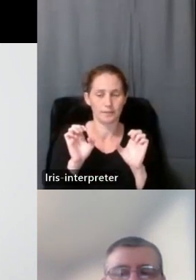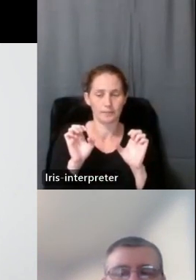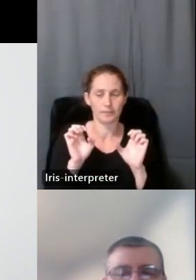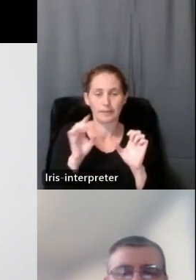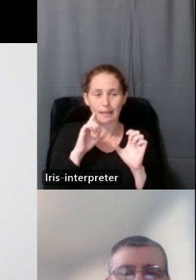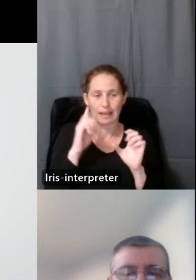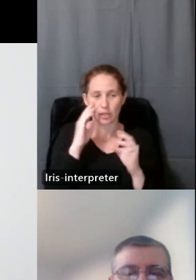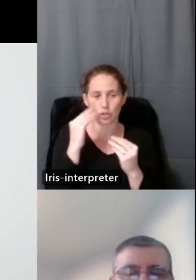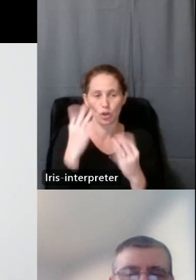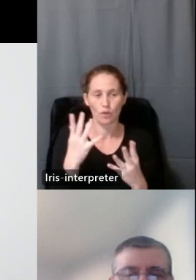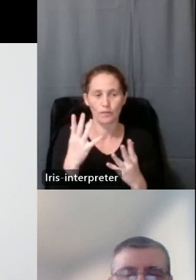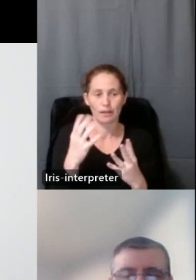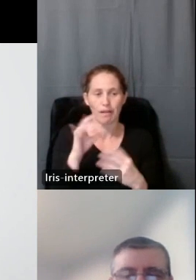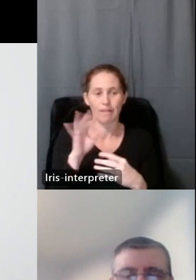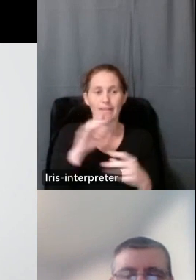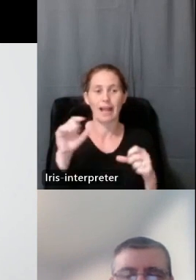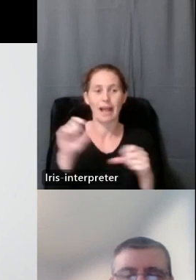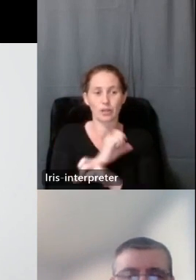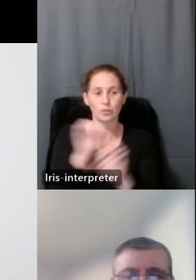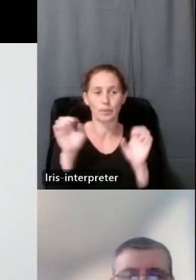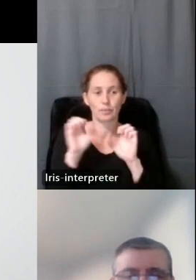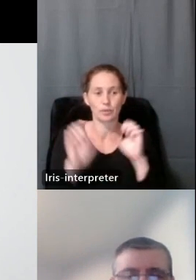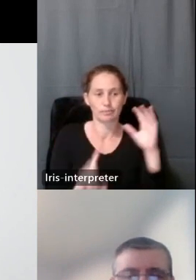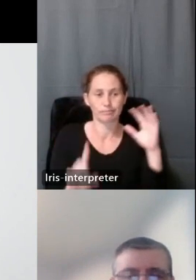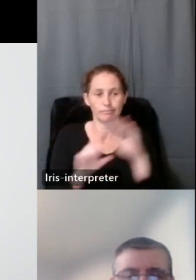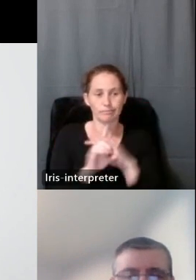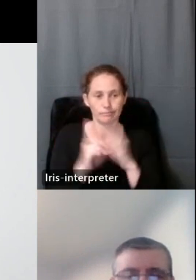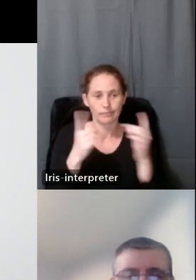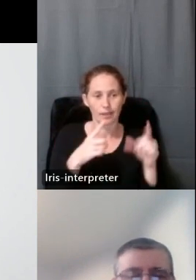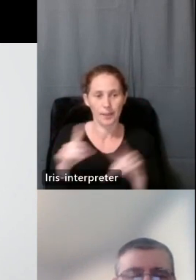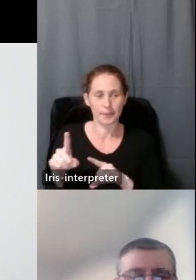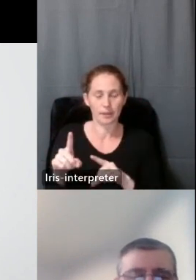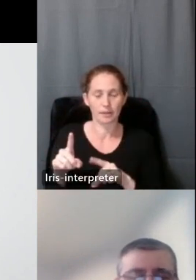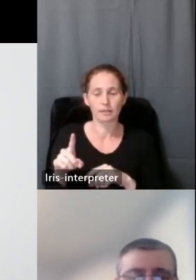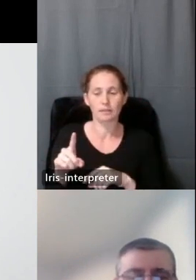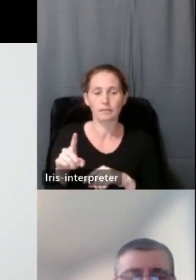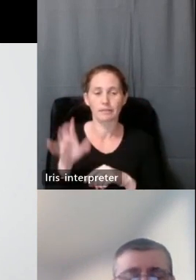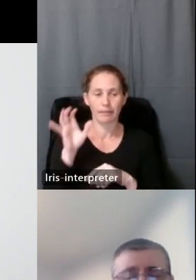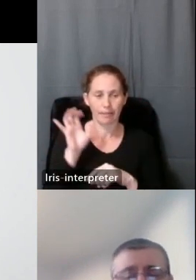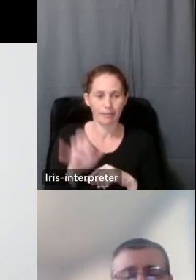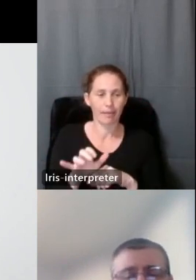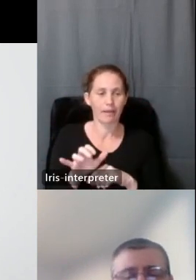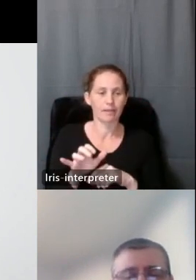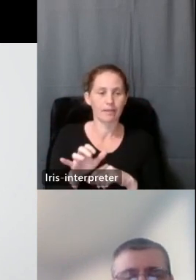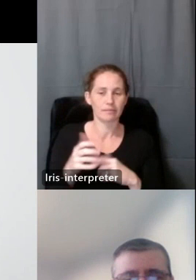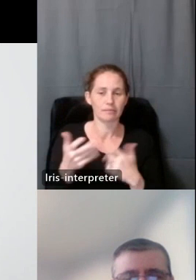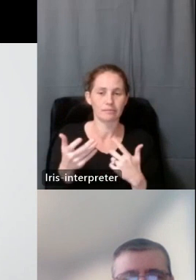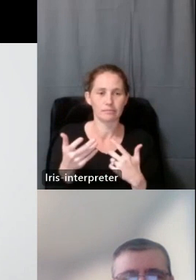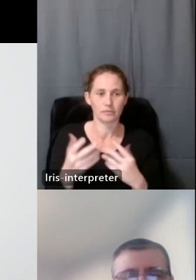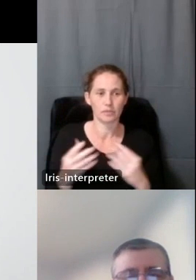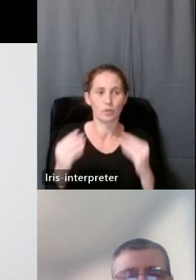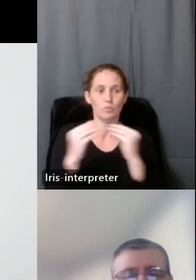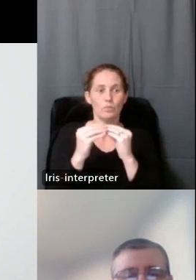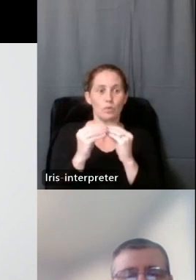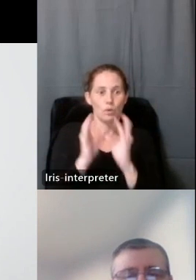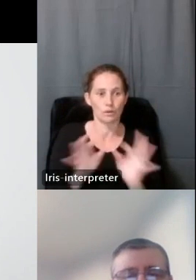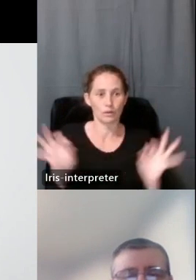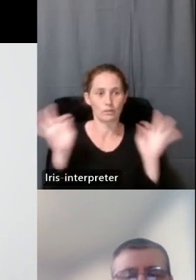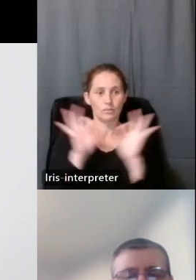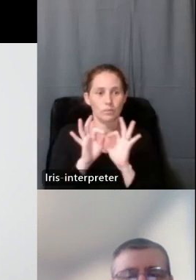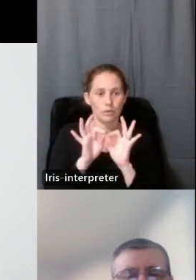and notification of an actual emergency that is occurring is even more